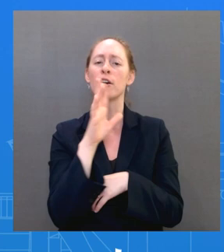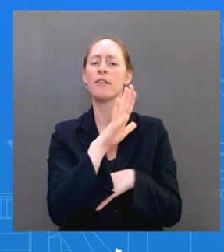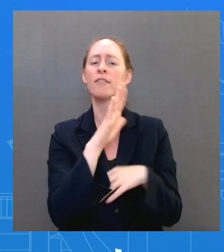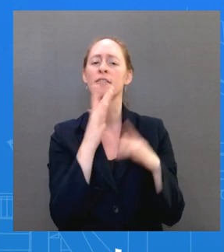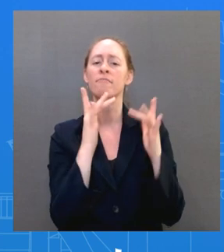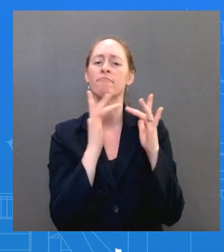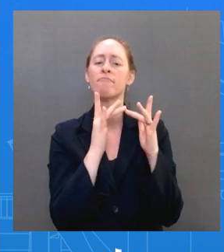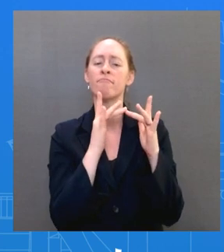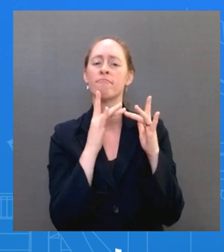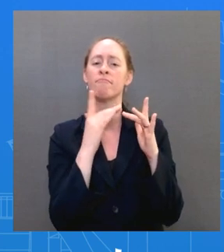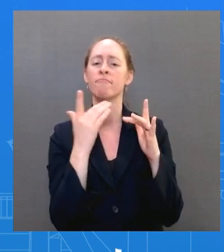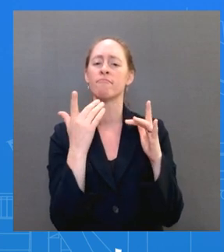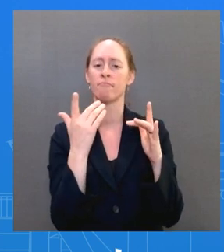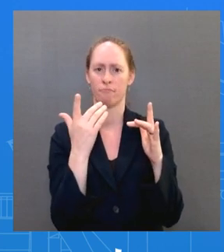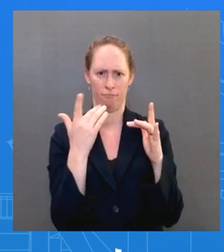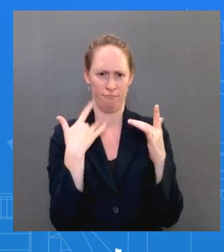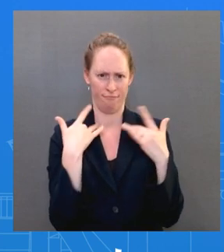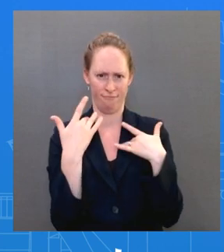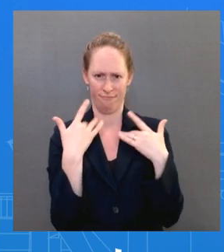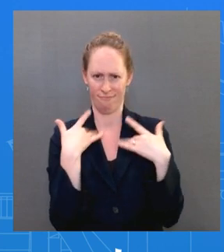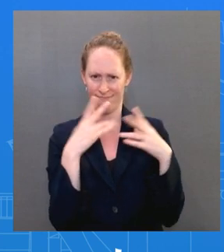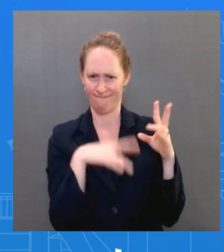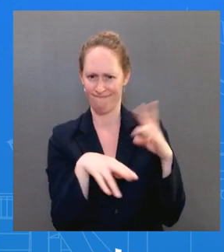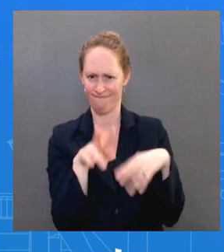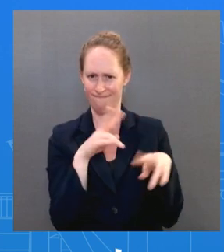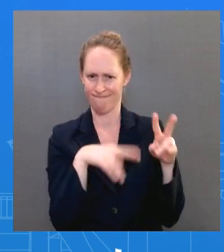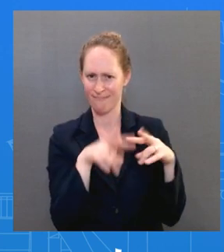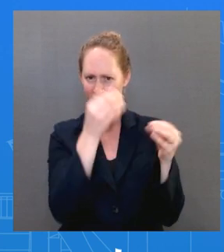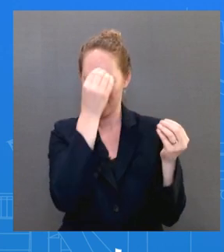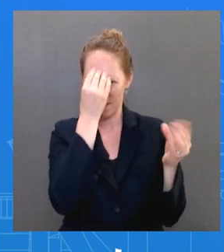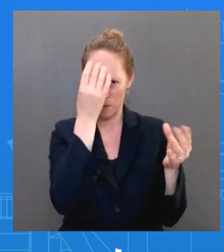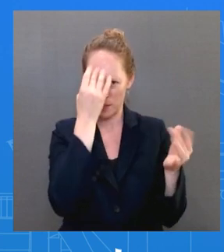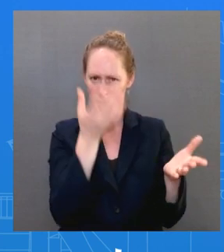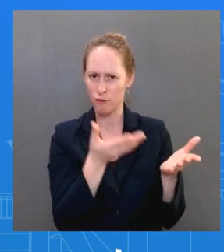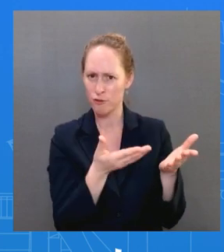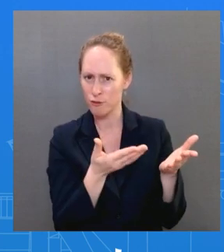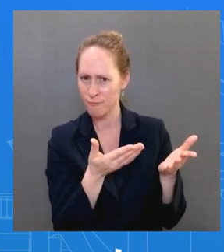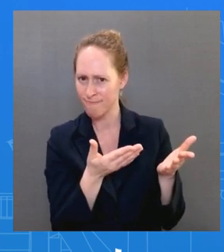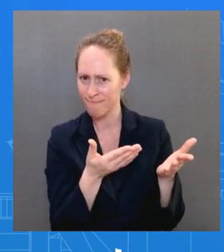should have a system that purges texts, including